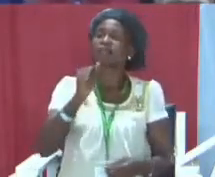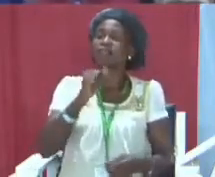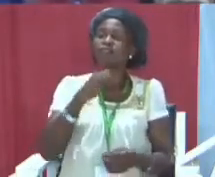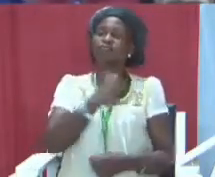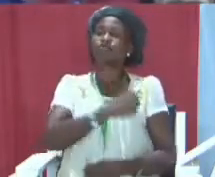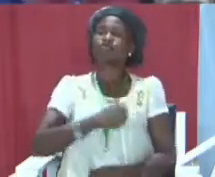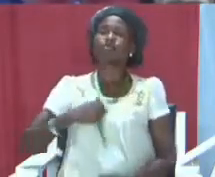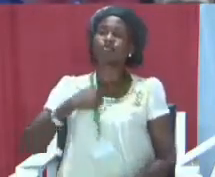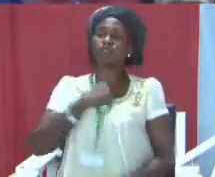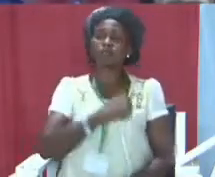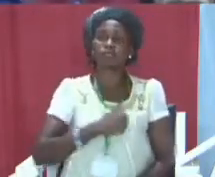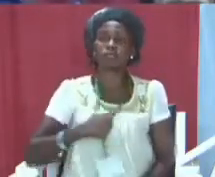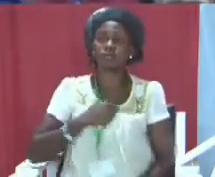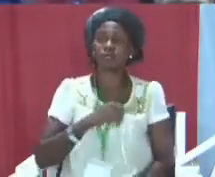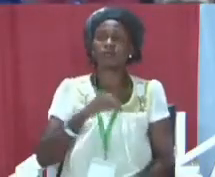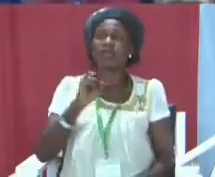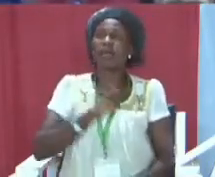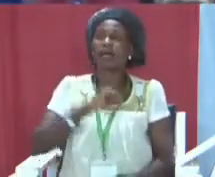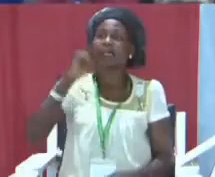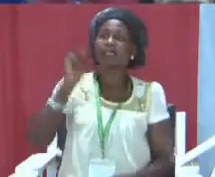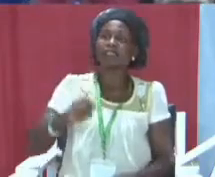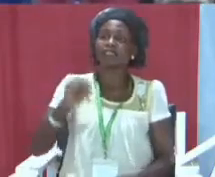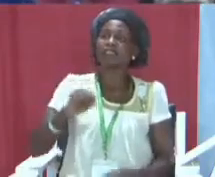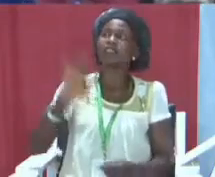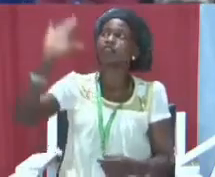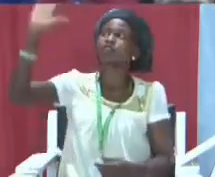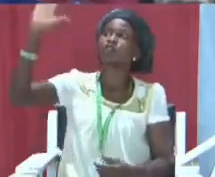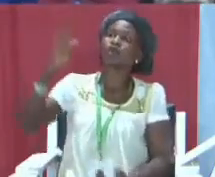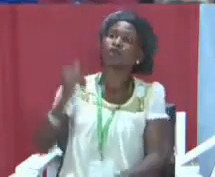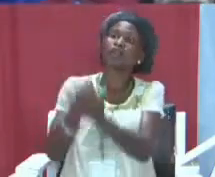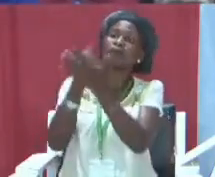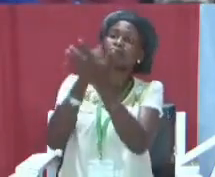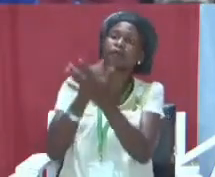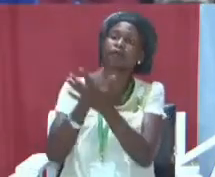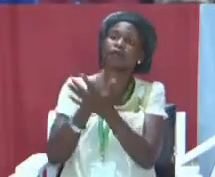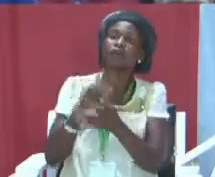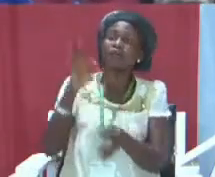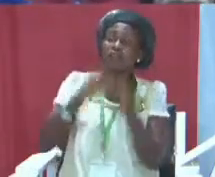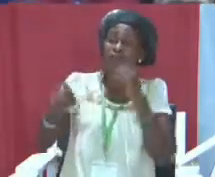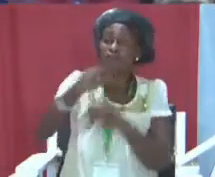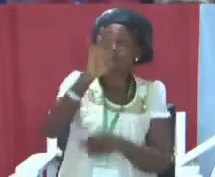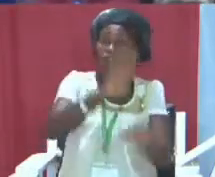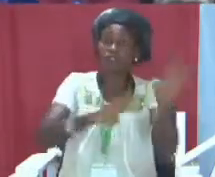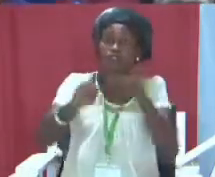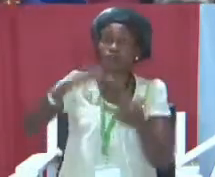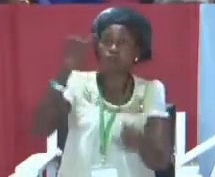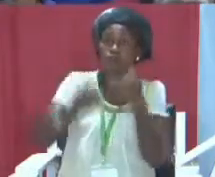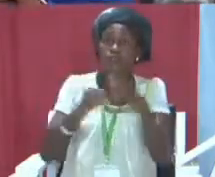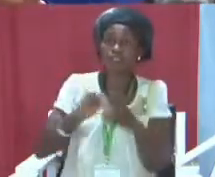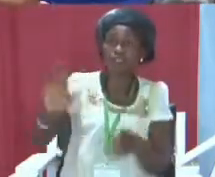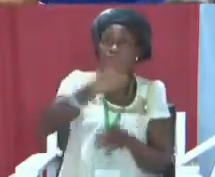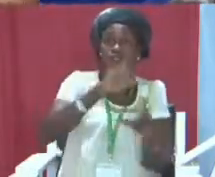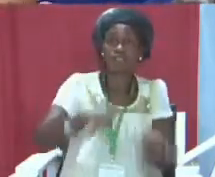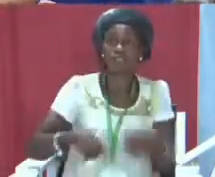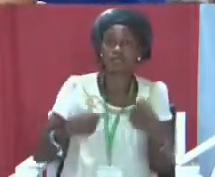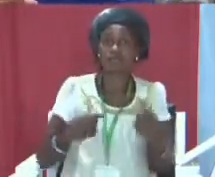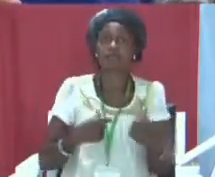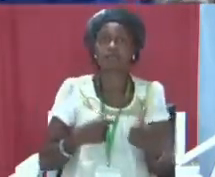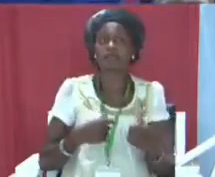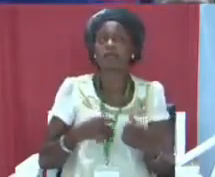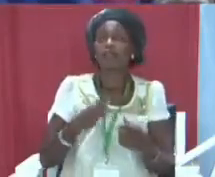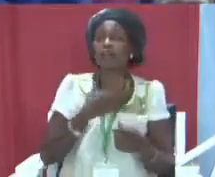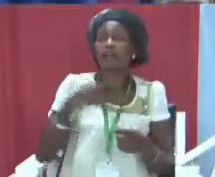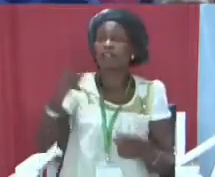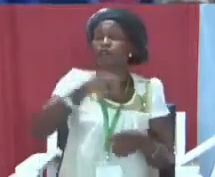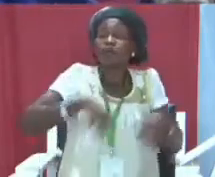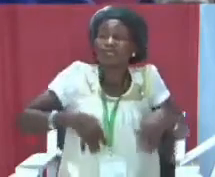sorry. I need your help. So if you want the siege to be over in your life, and you